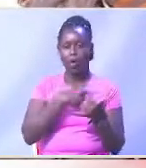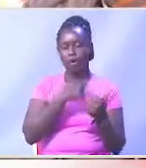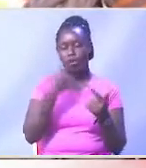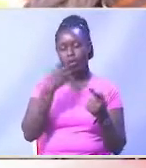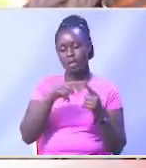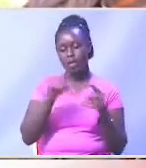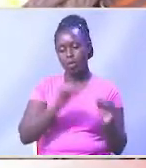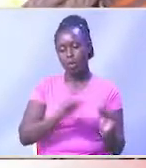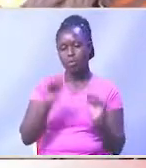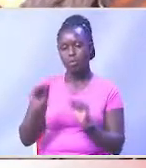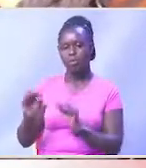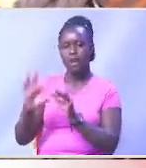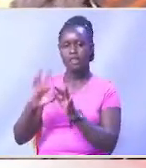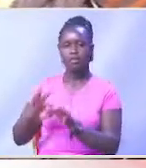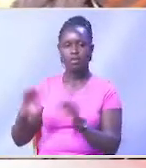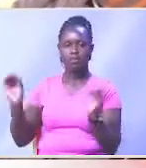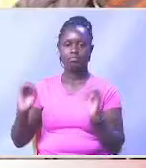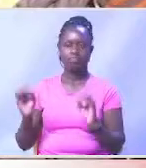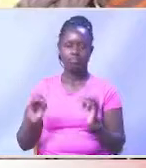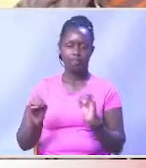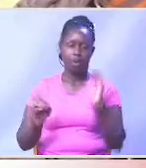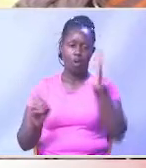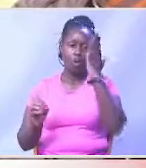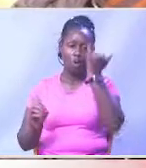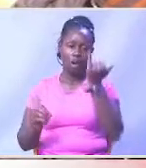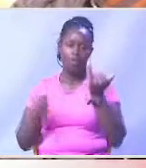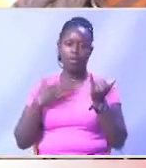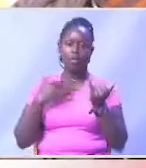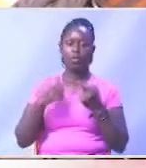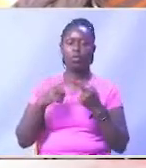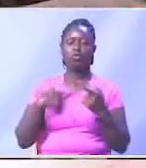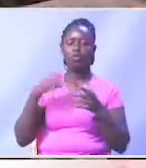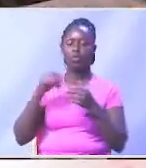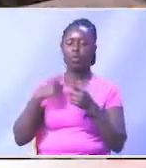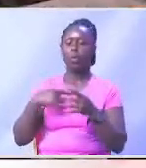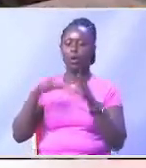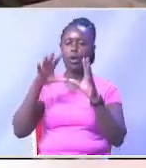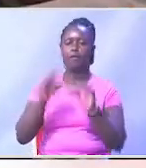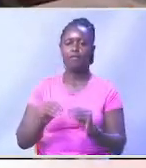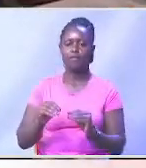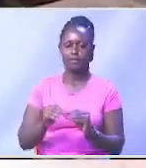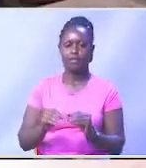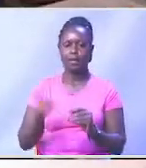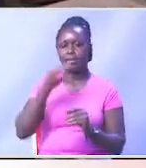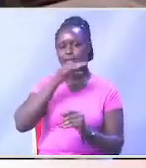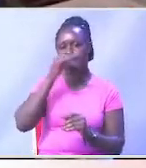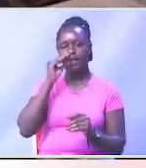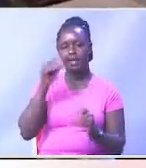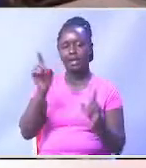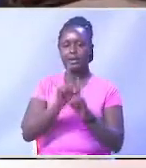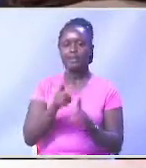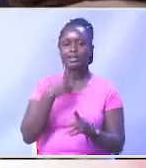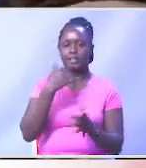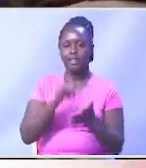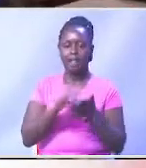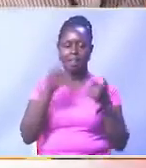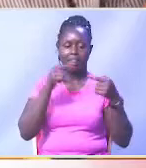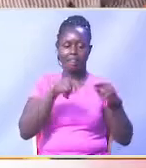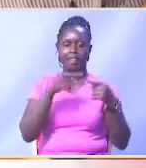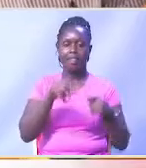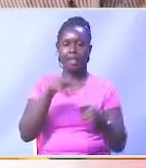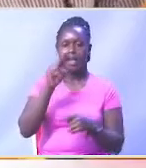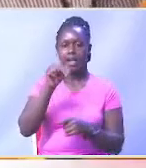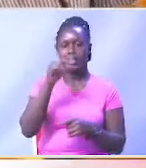atuendi kwa Azimio. Because wanataka kuzimia Musalia huko, atuendi huko. Kalole, on the other hand, accused NCIC of